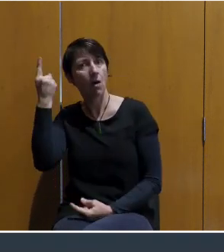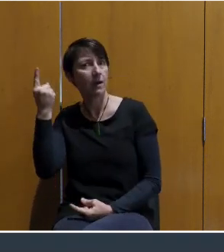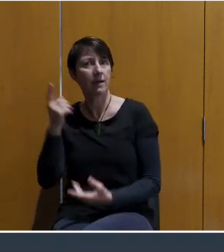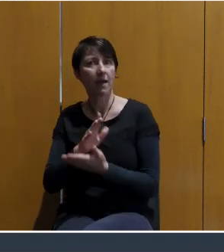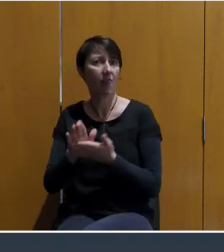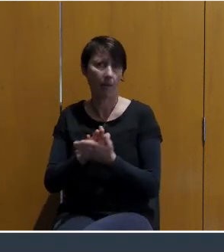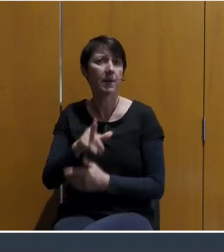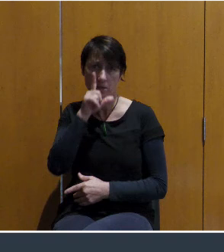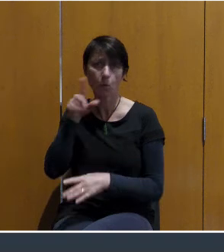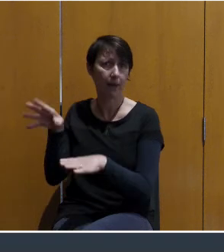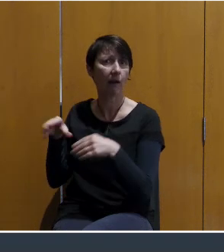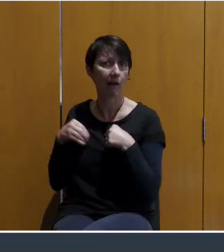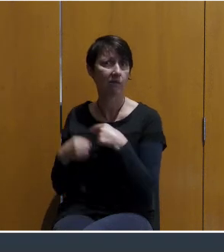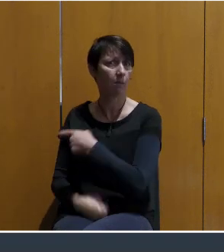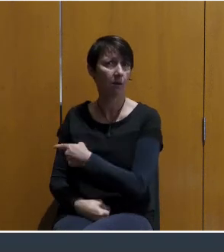Yeah, thank you.